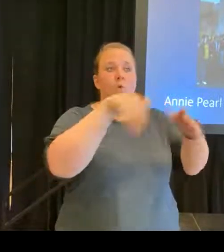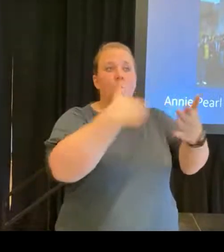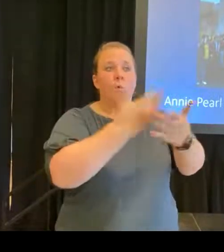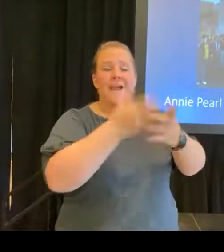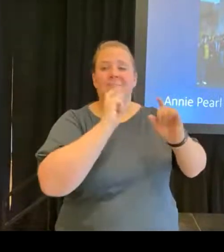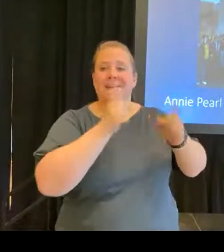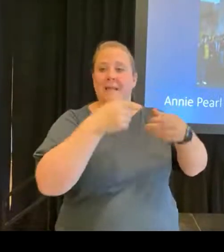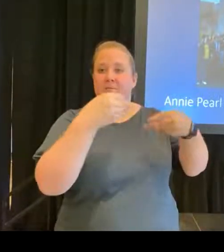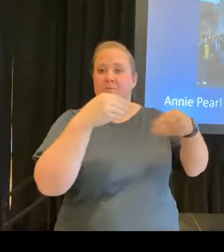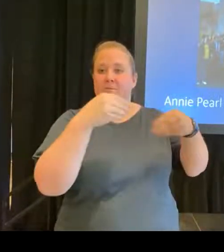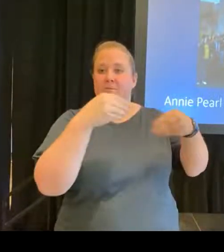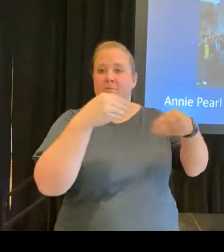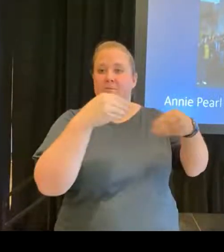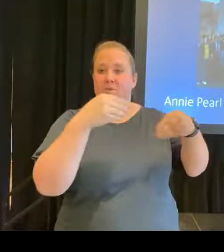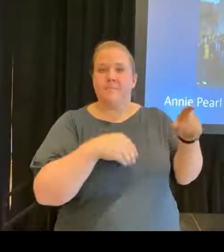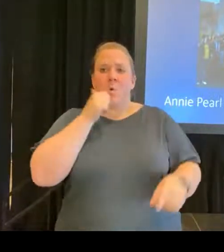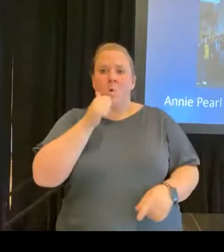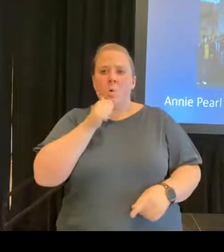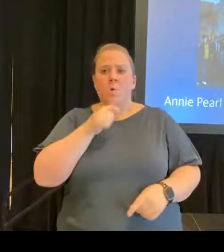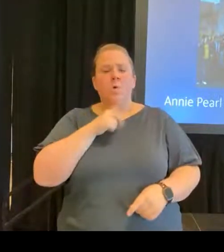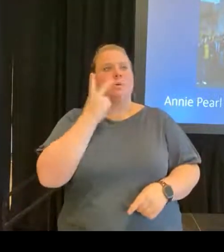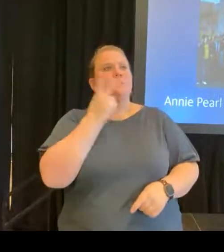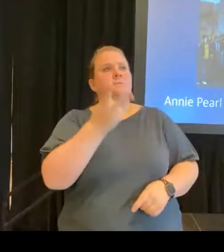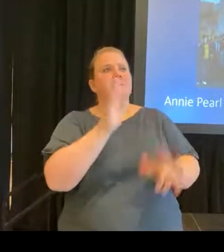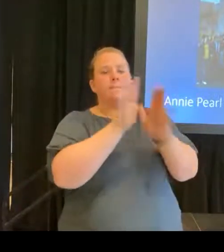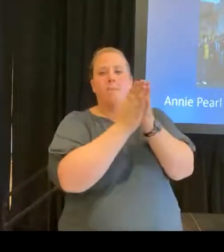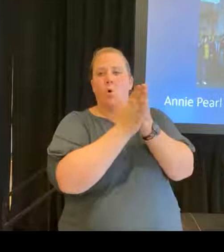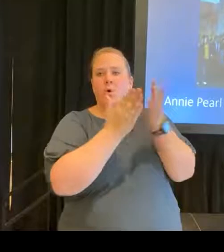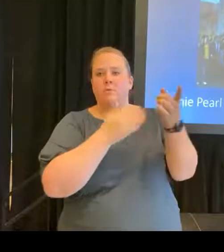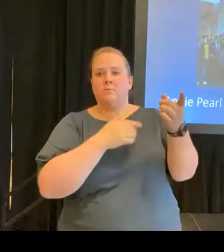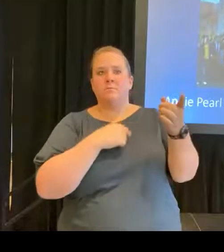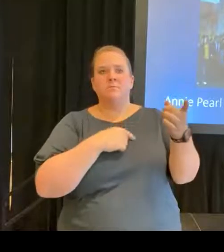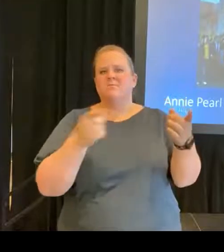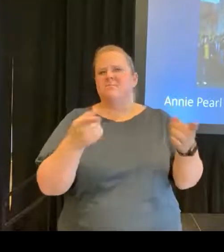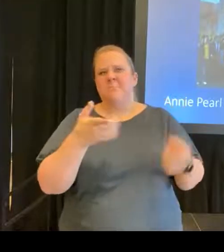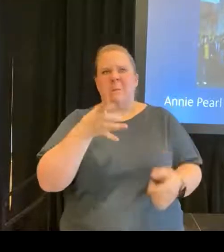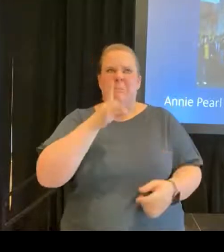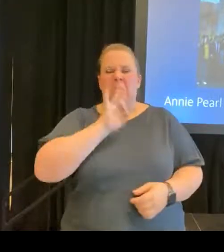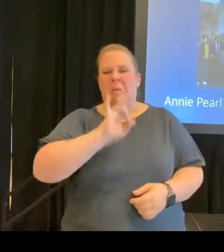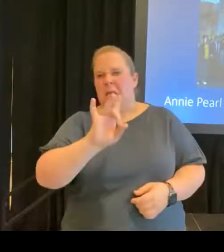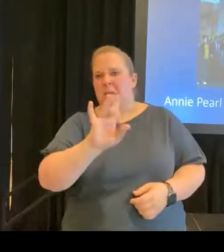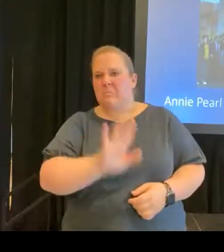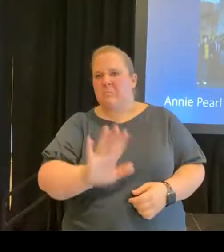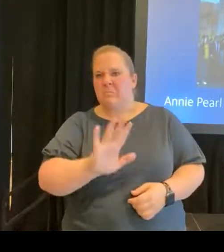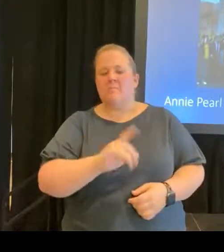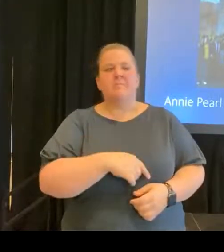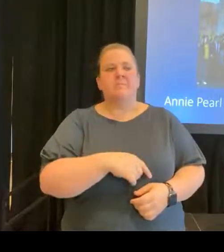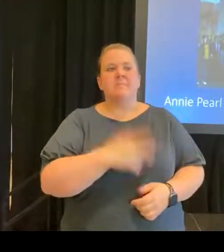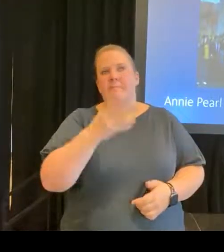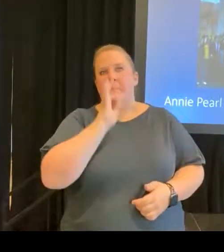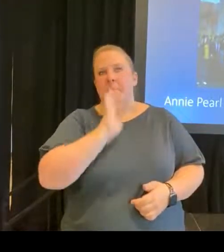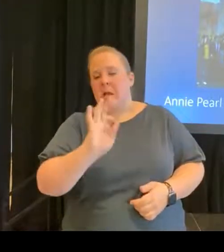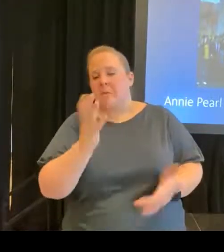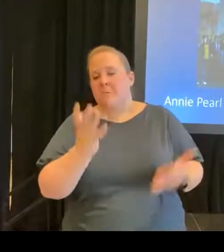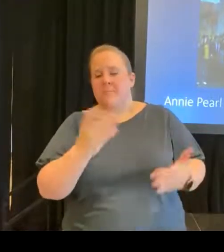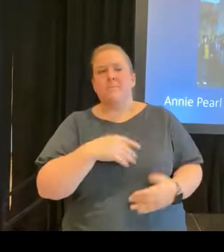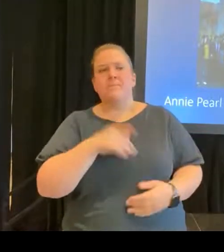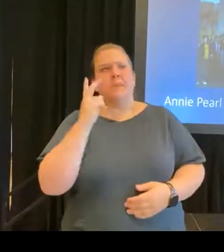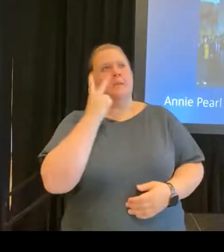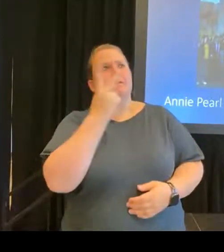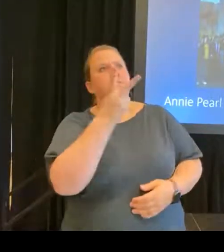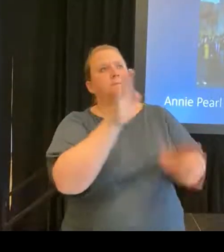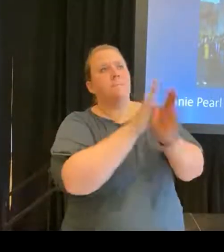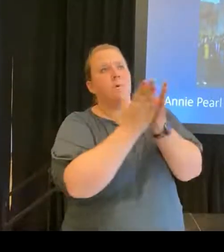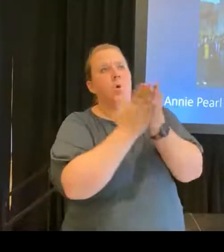shop, and the little girl see this book. She's only about 8 years old, maybe 9. She see